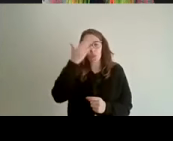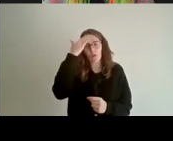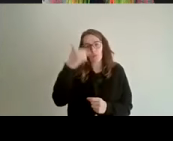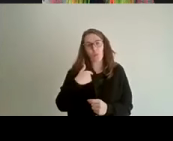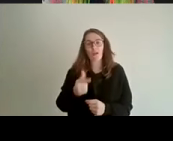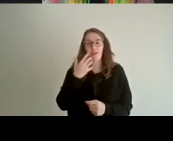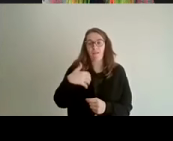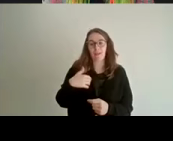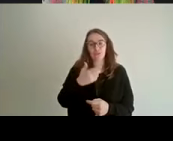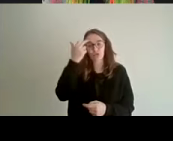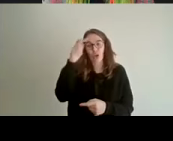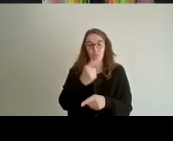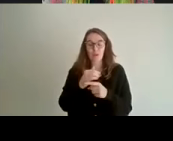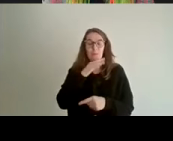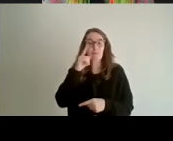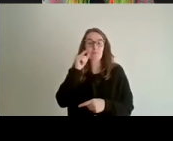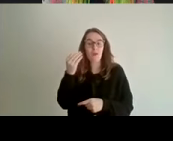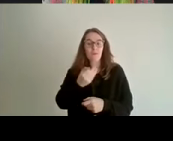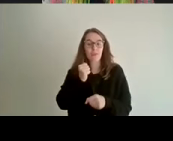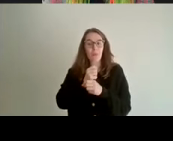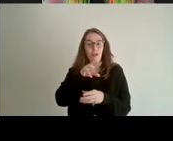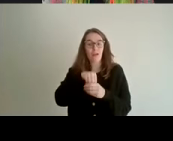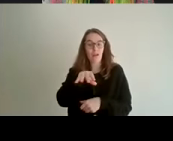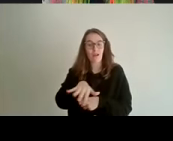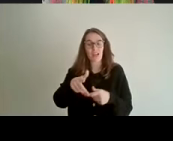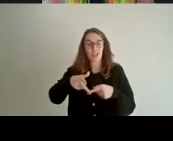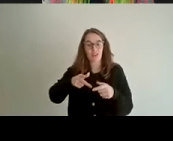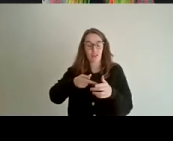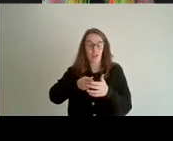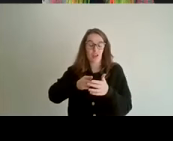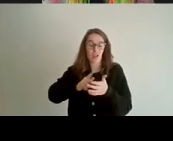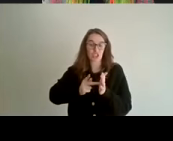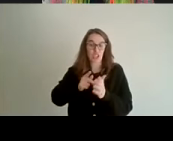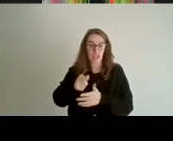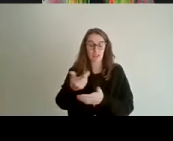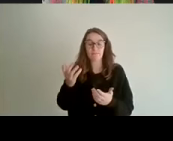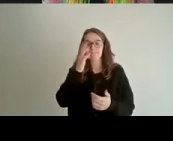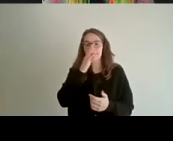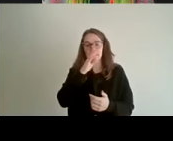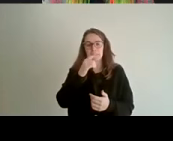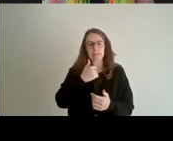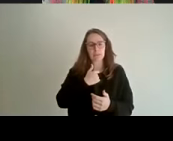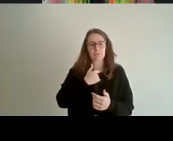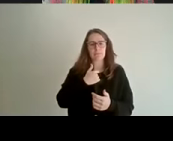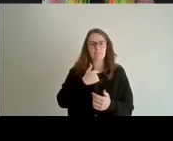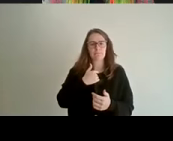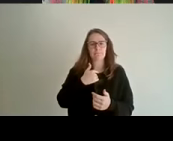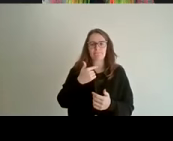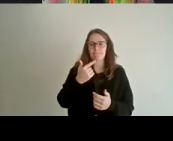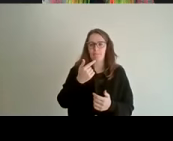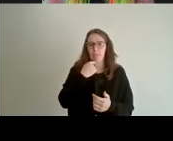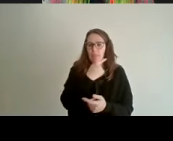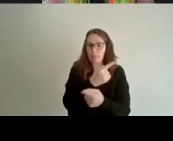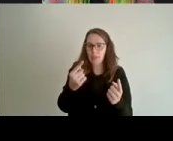engineering parents. So when I have expressed how much help I got from my mom, I have had friends